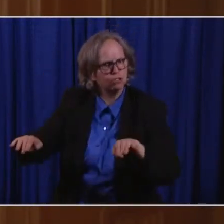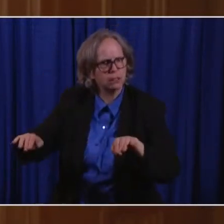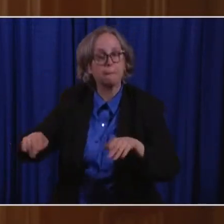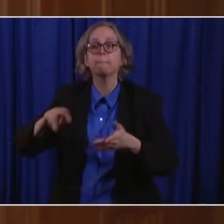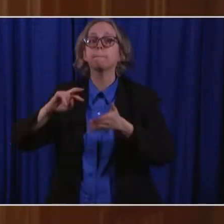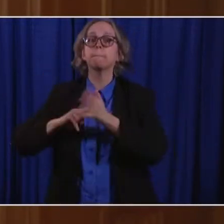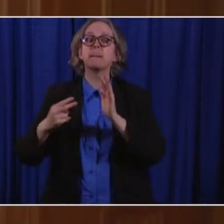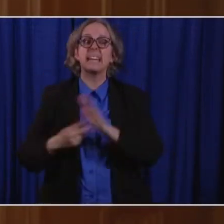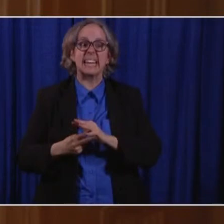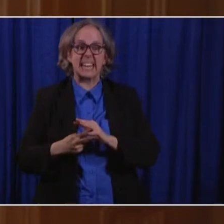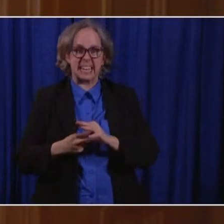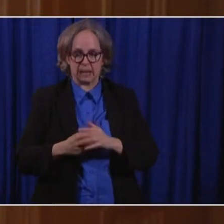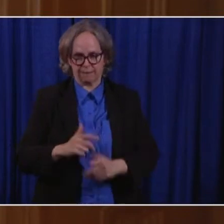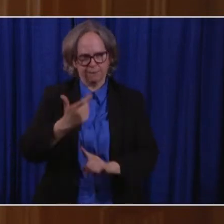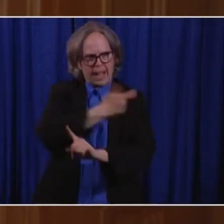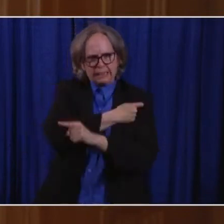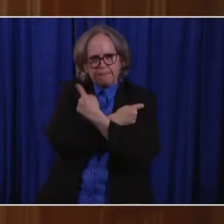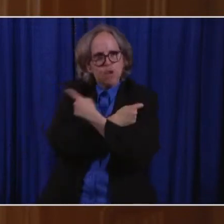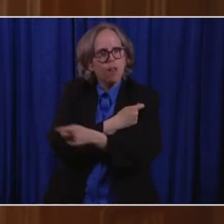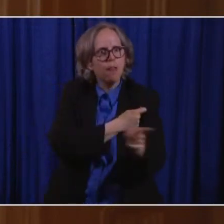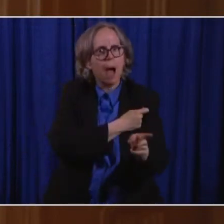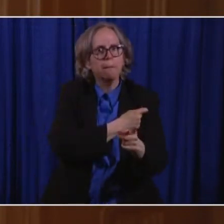so vitally important.